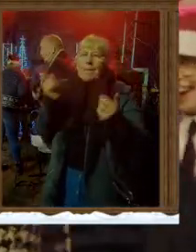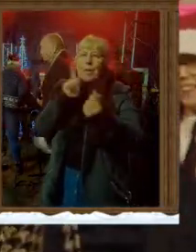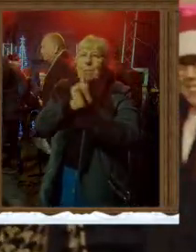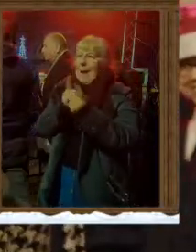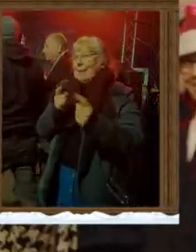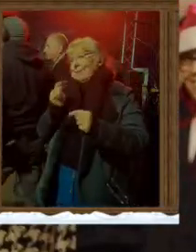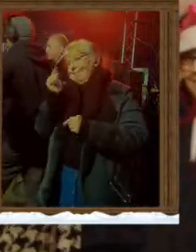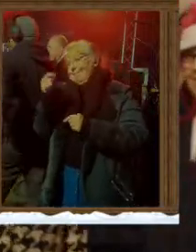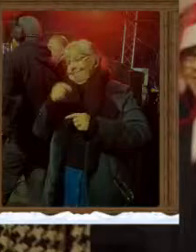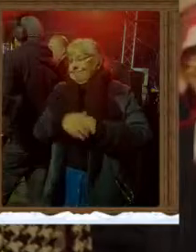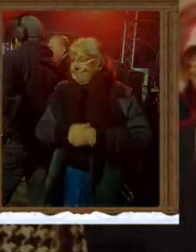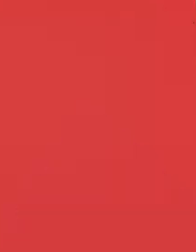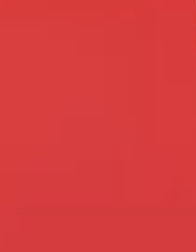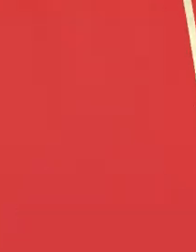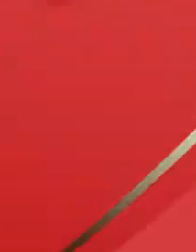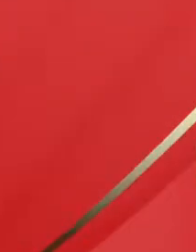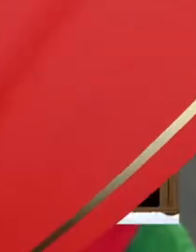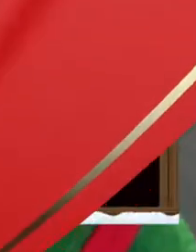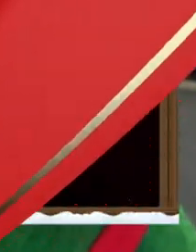the street. Take a look.